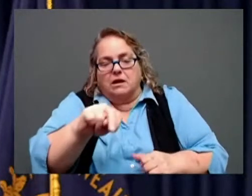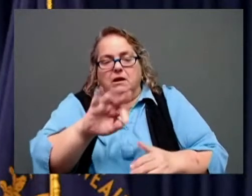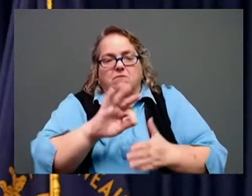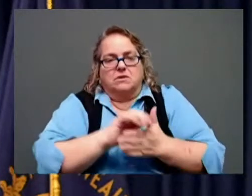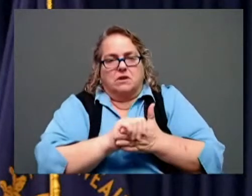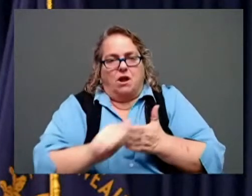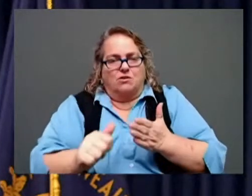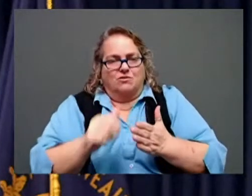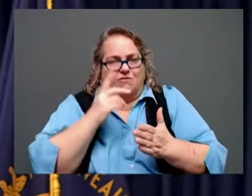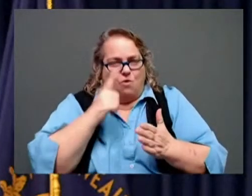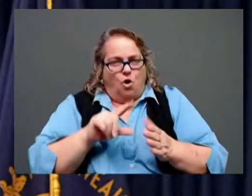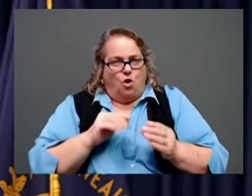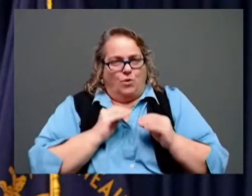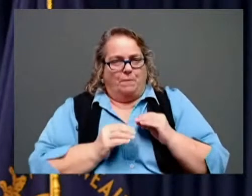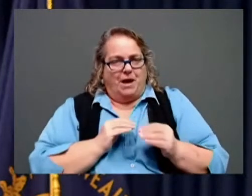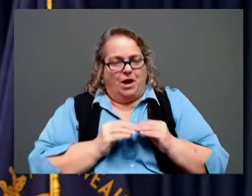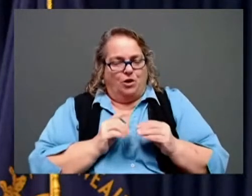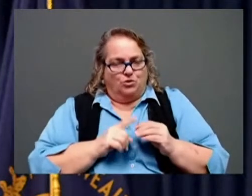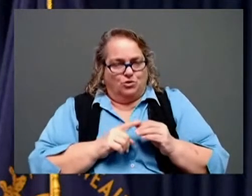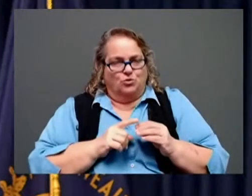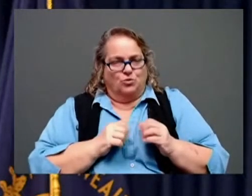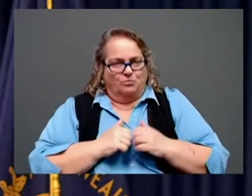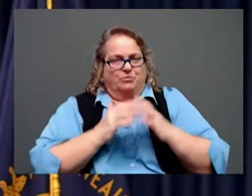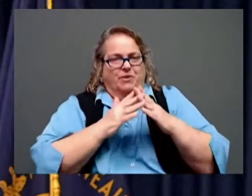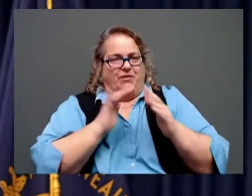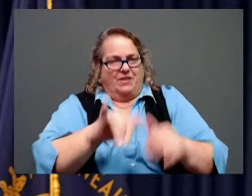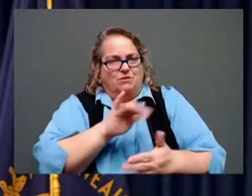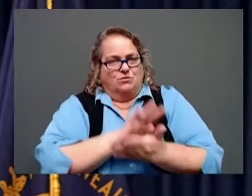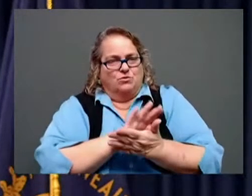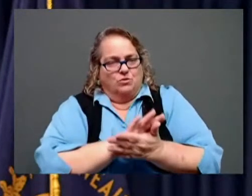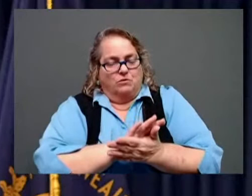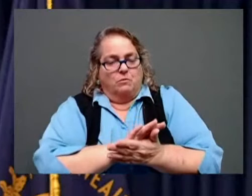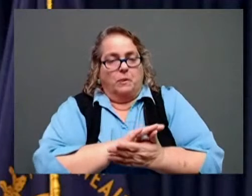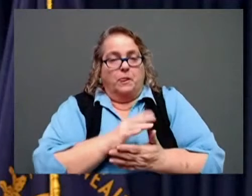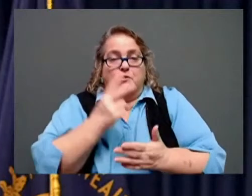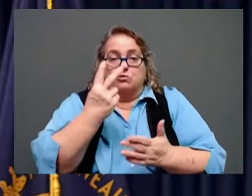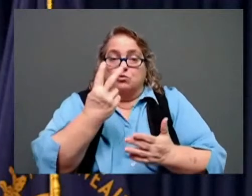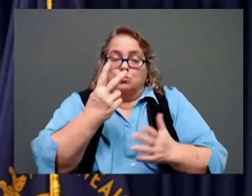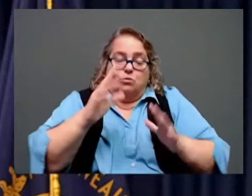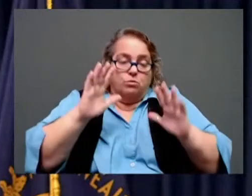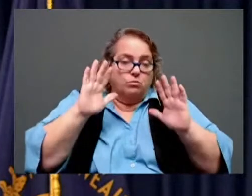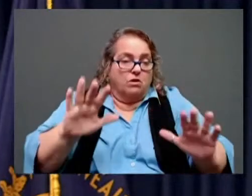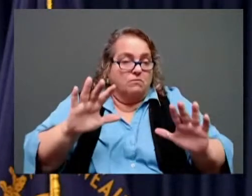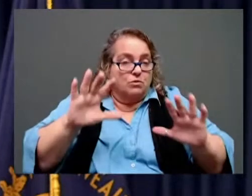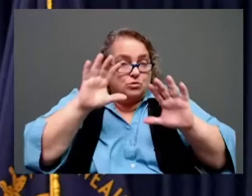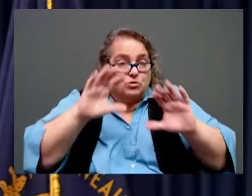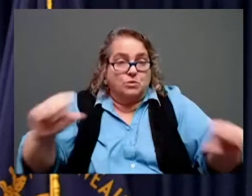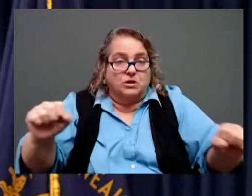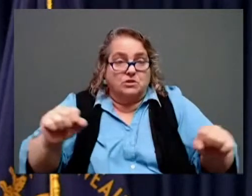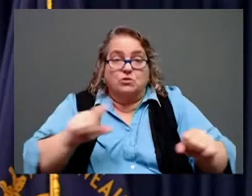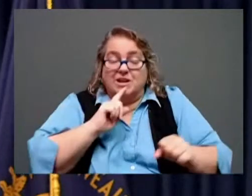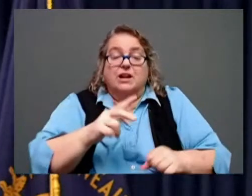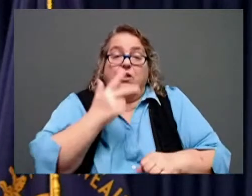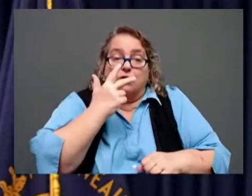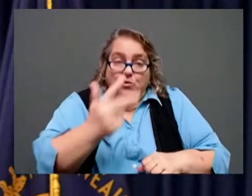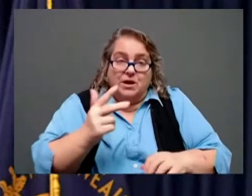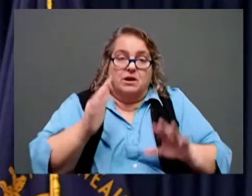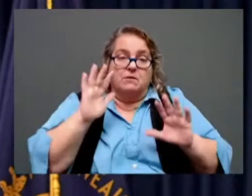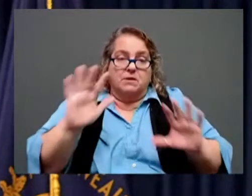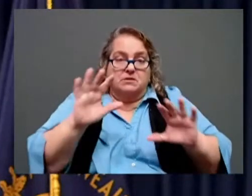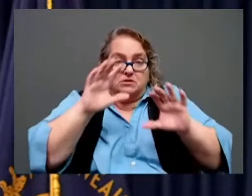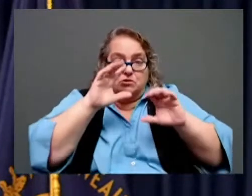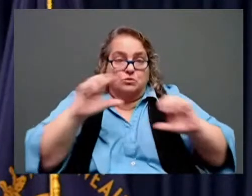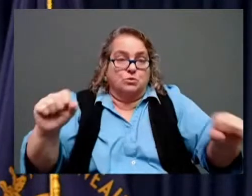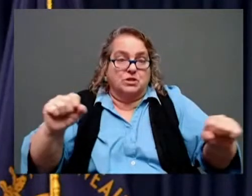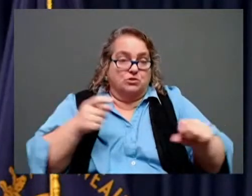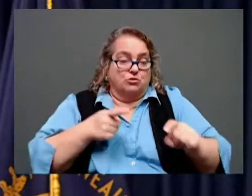to get up and going. Talked to two amazing superintendents. Talked to three amazing superintendents throughout the day that